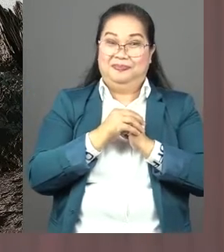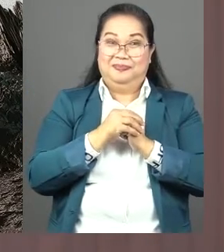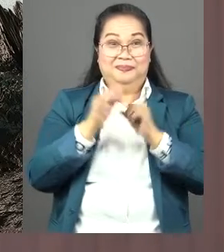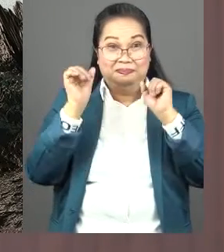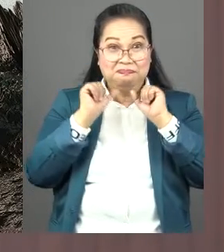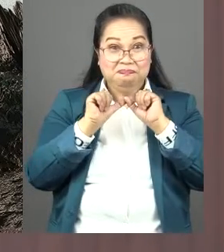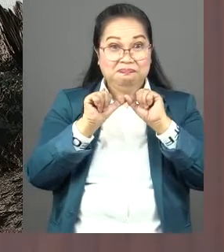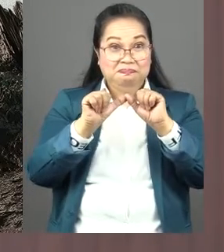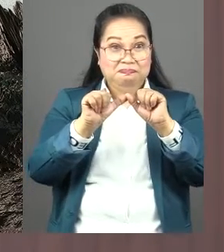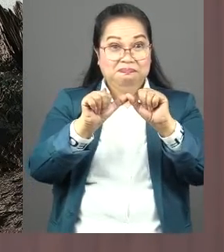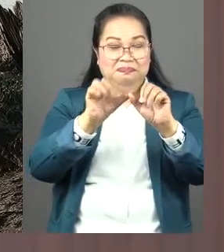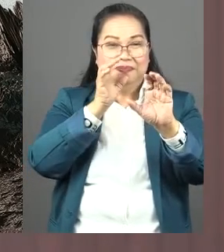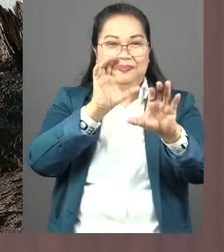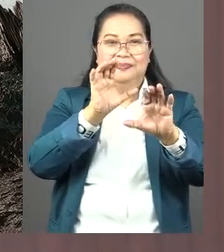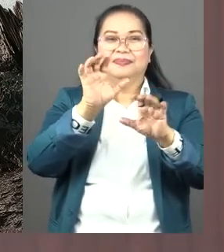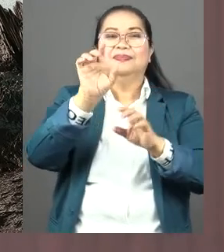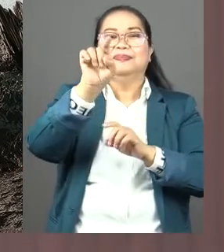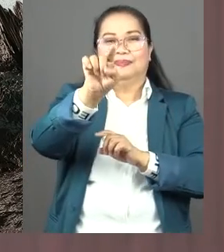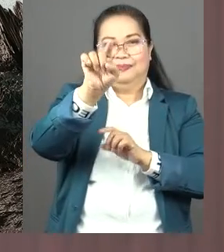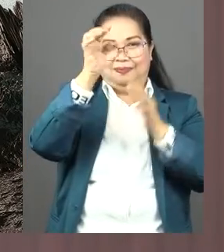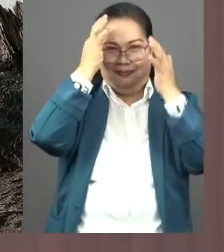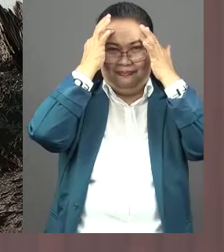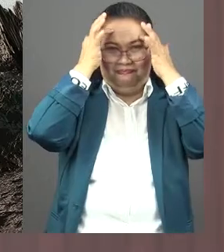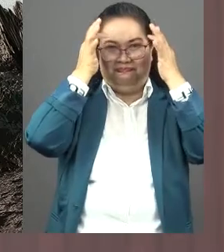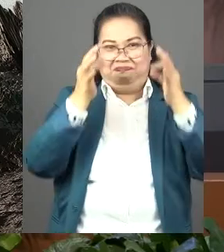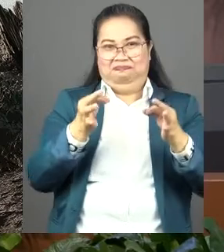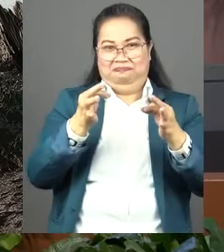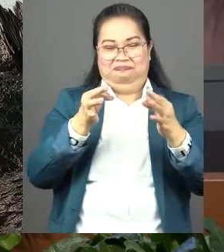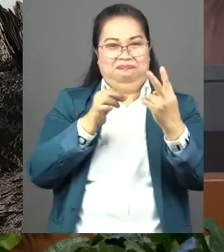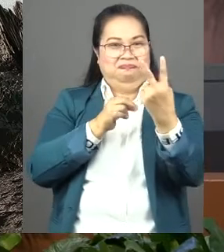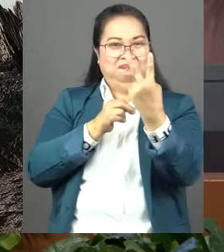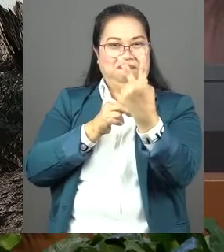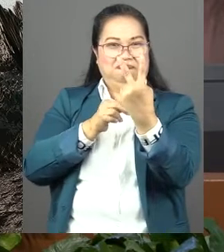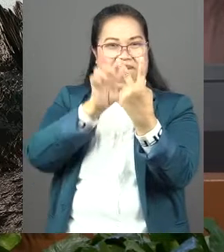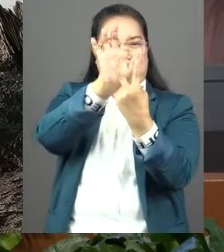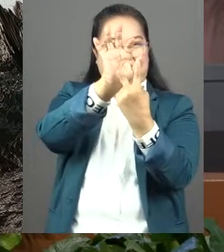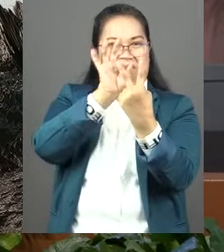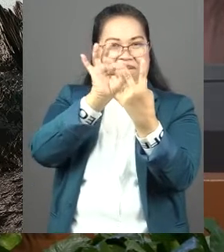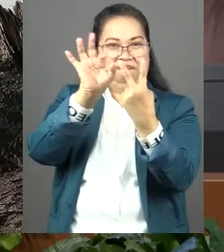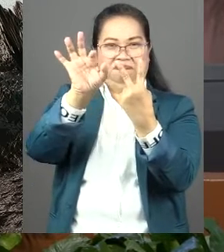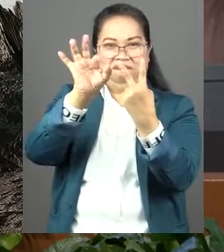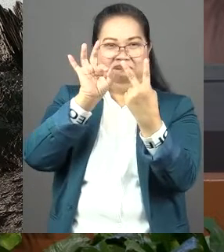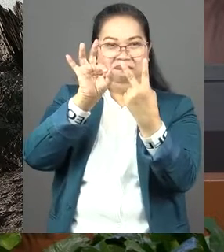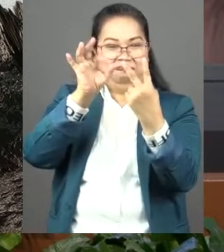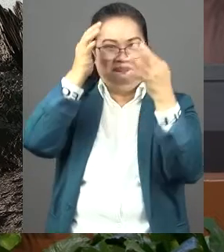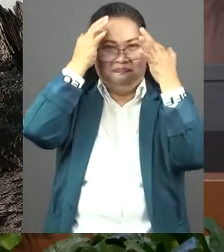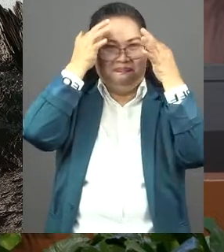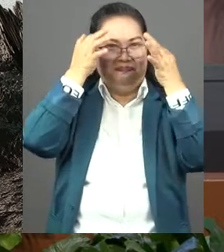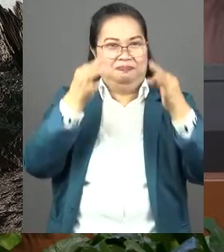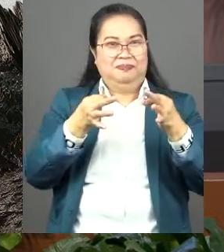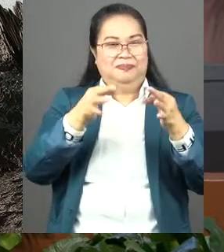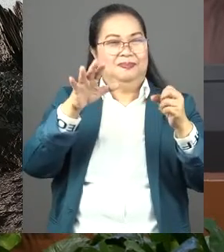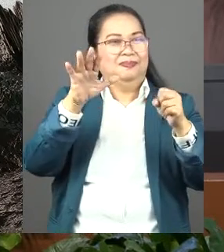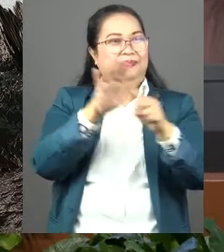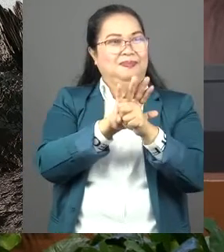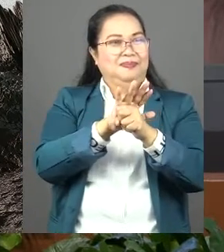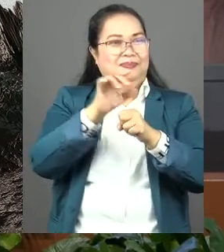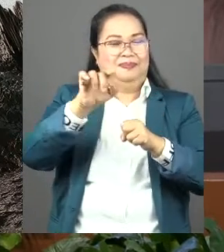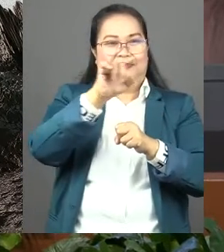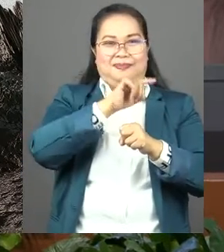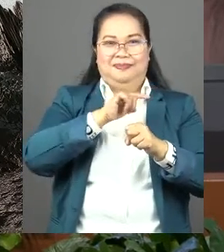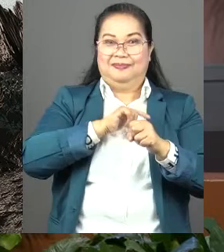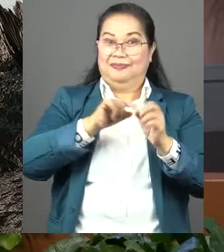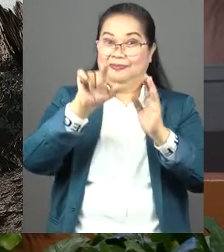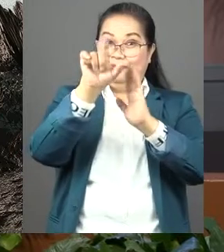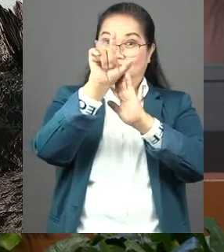continuous command, it's a choice. We have the option to not be filled with the Holy Spirit, but that's to our